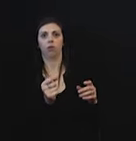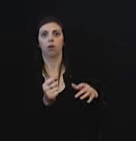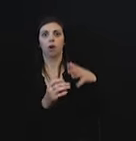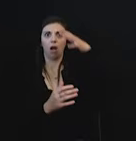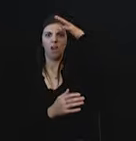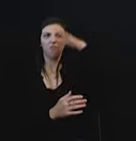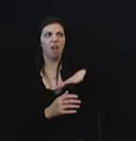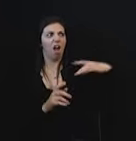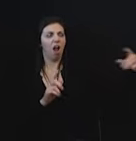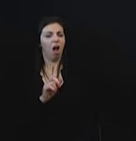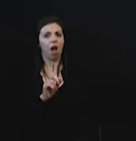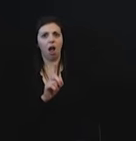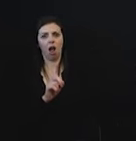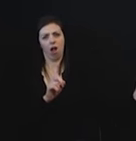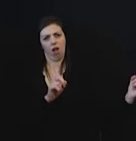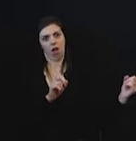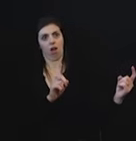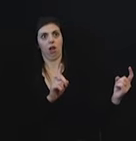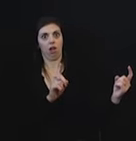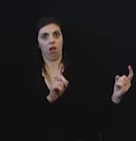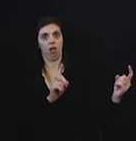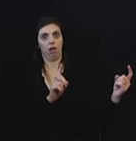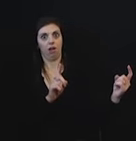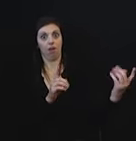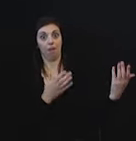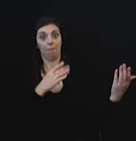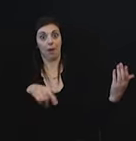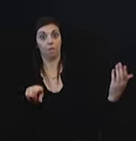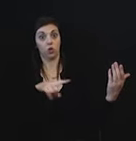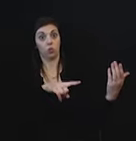breathtaking, but not in the way maybe some of you have thought.